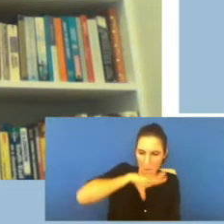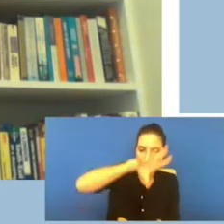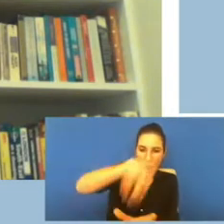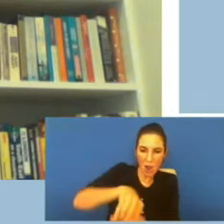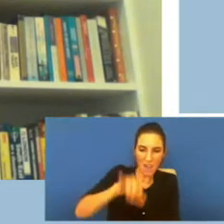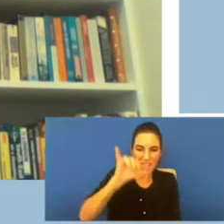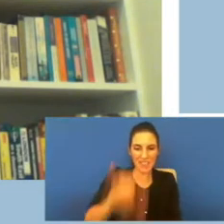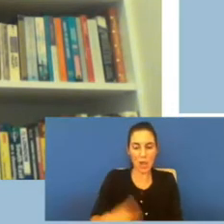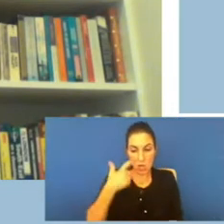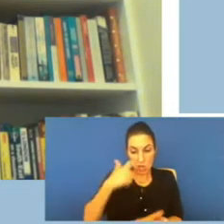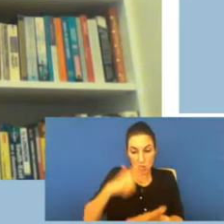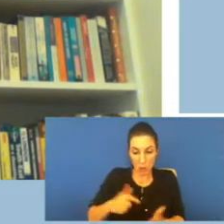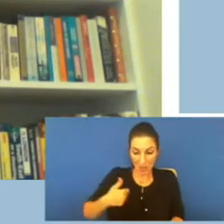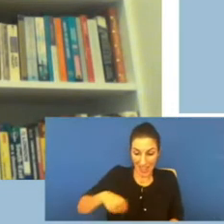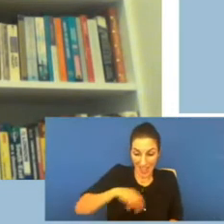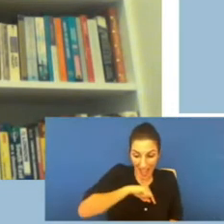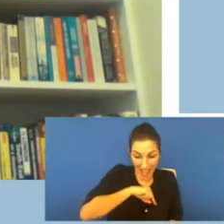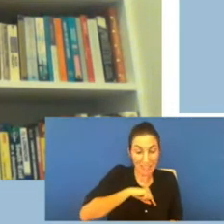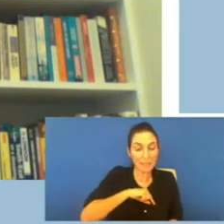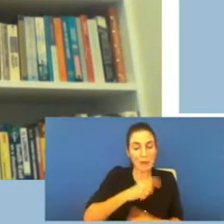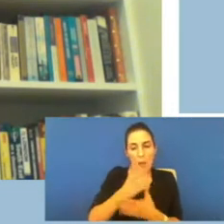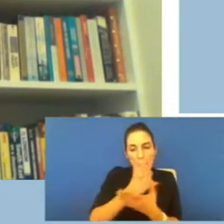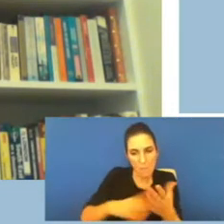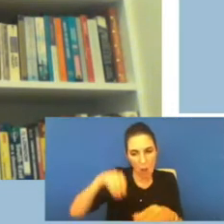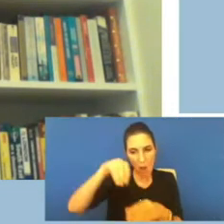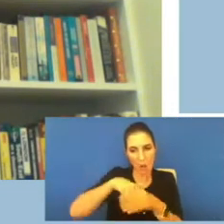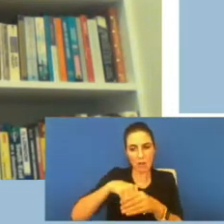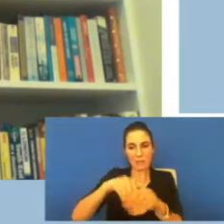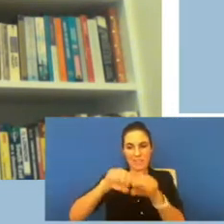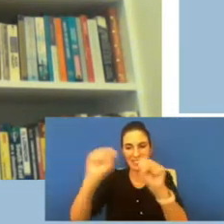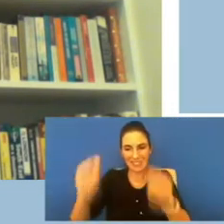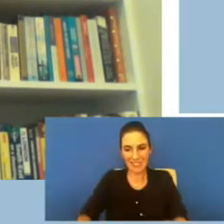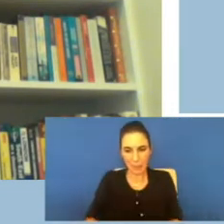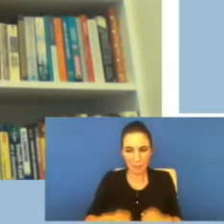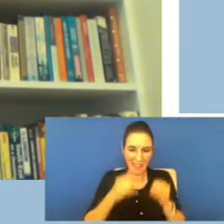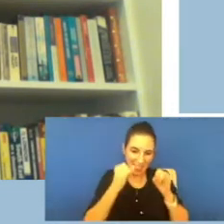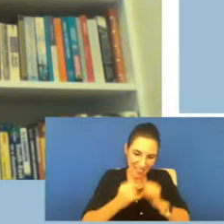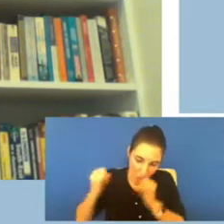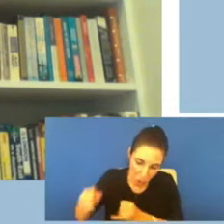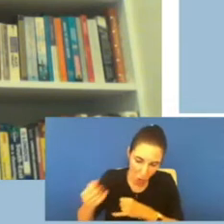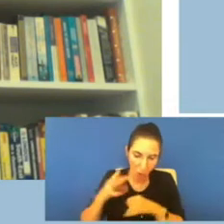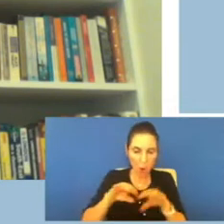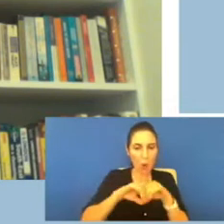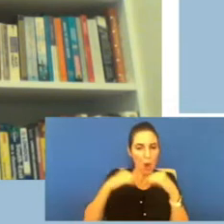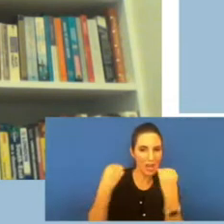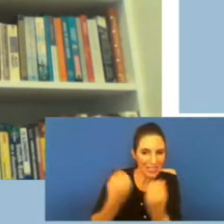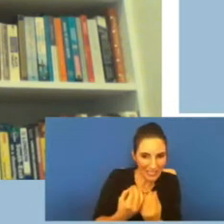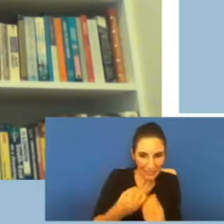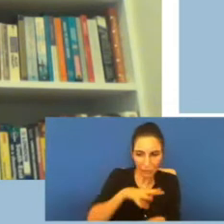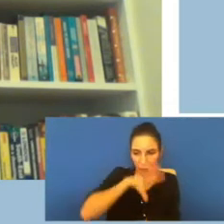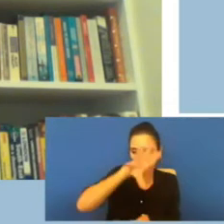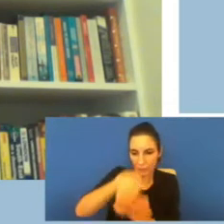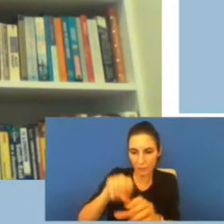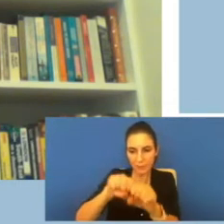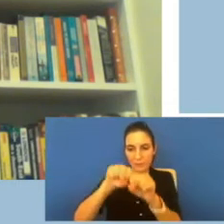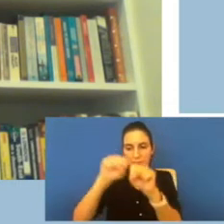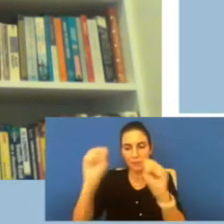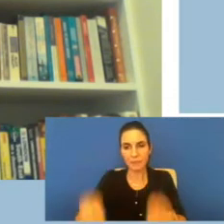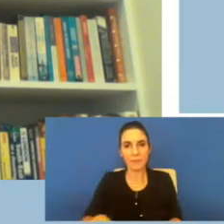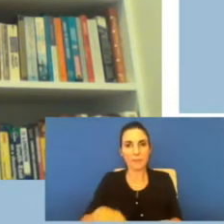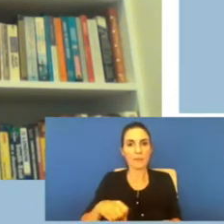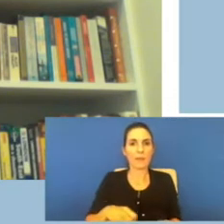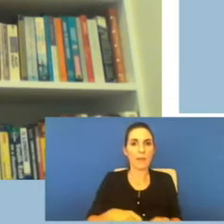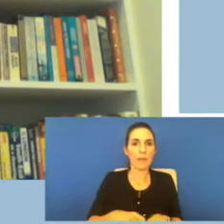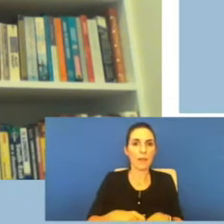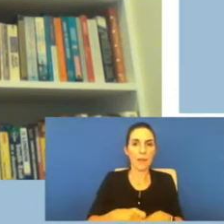as a part of this system, individually, organizationally, as a funder in research at every step along the